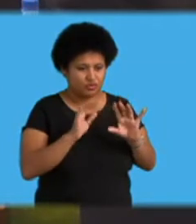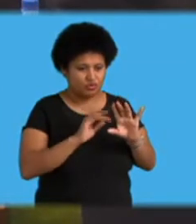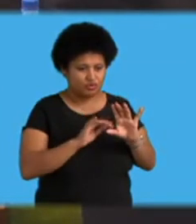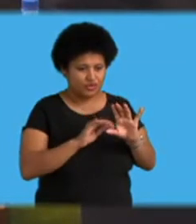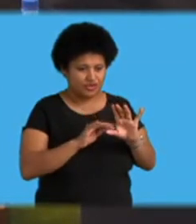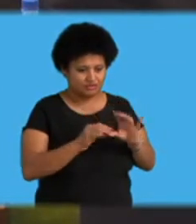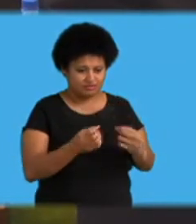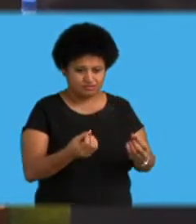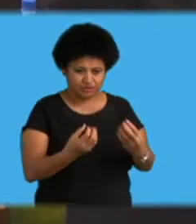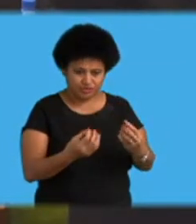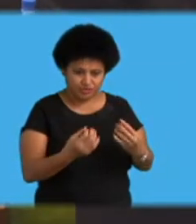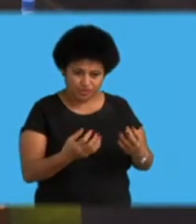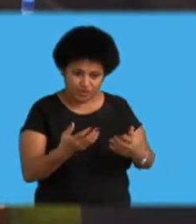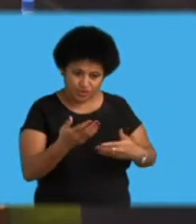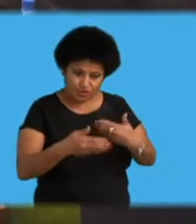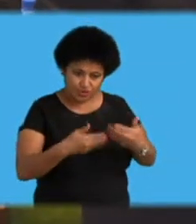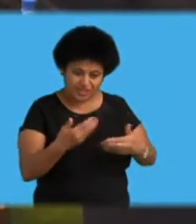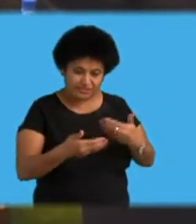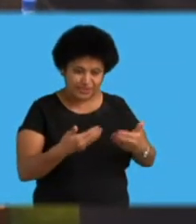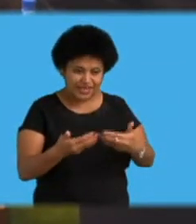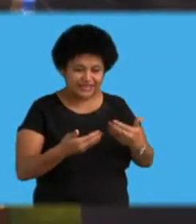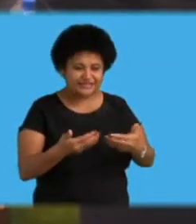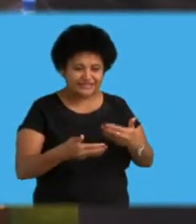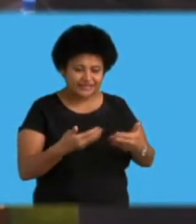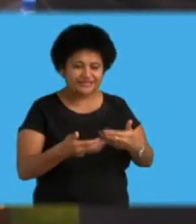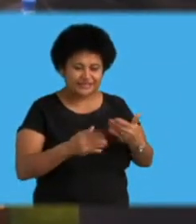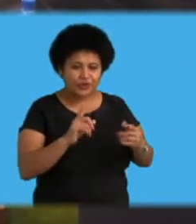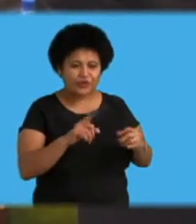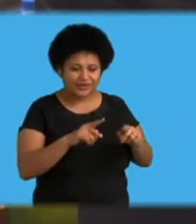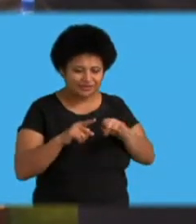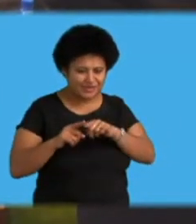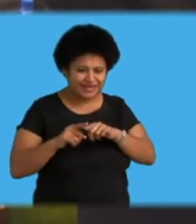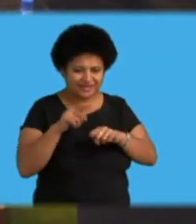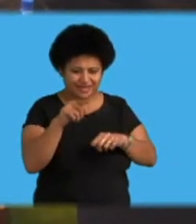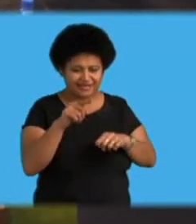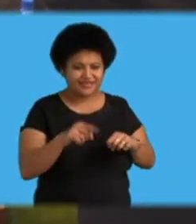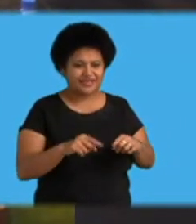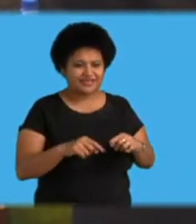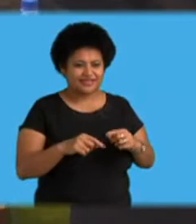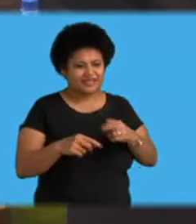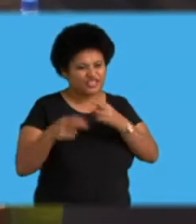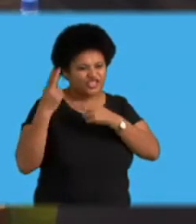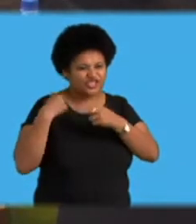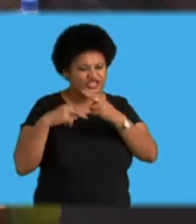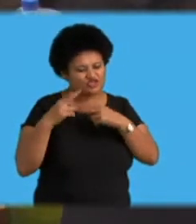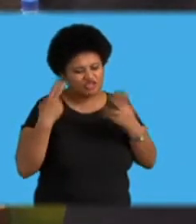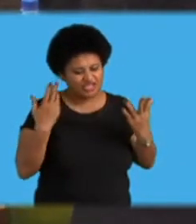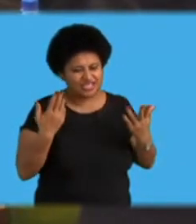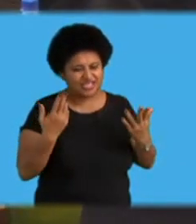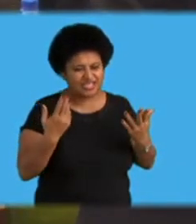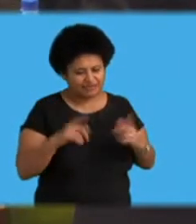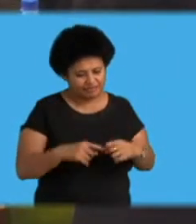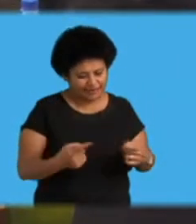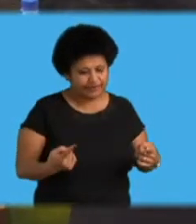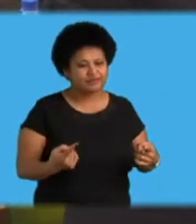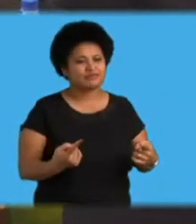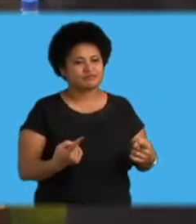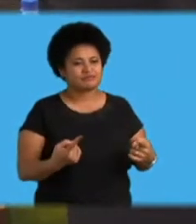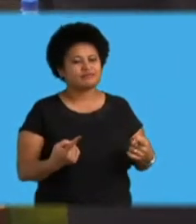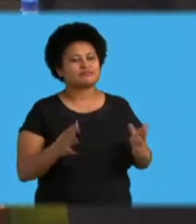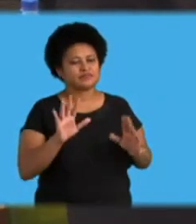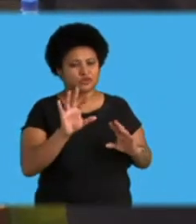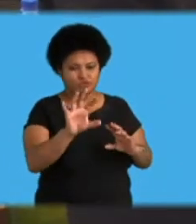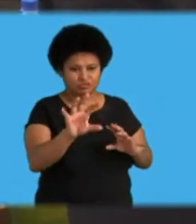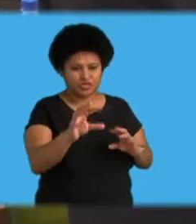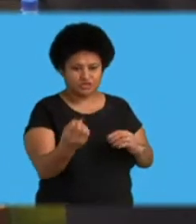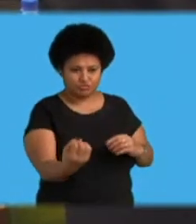voiceovers, Madam Speaker, and write-ups as well, explaining what this artifact is, the history of that artifact, Madam Speaker. Madam Speaker, there